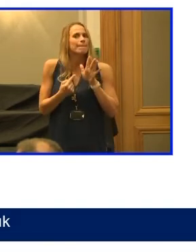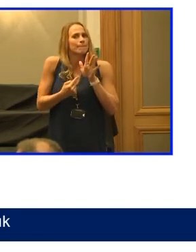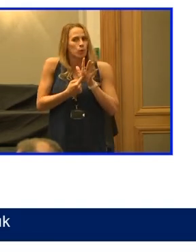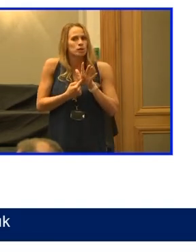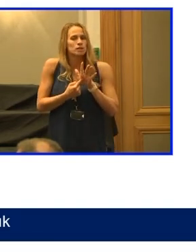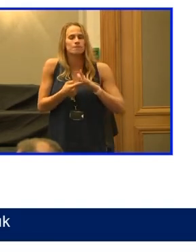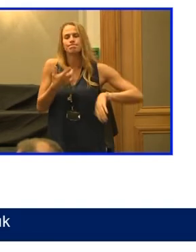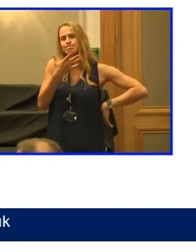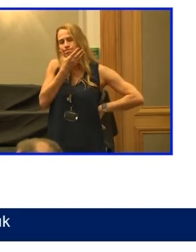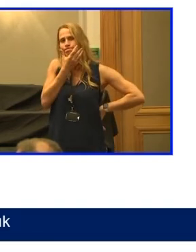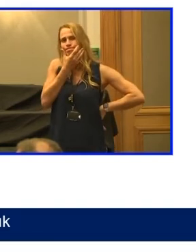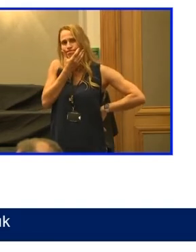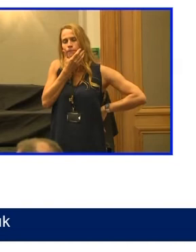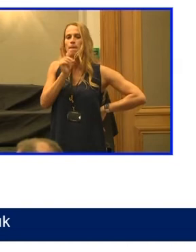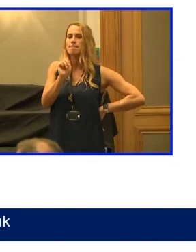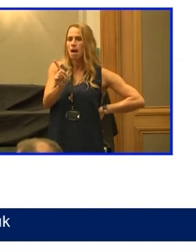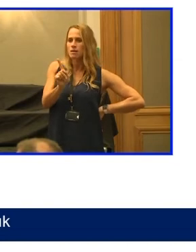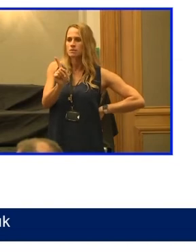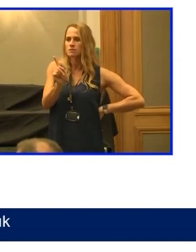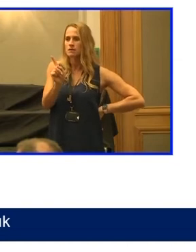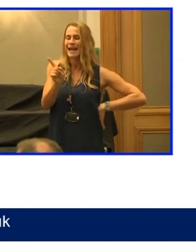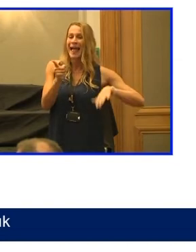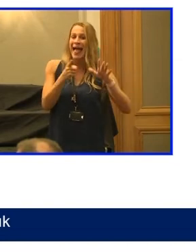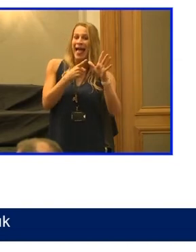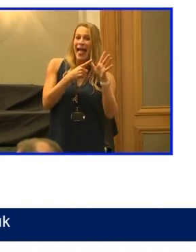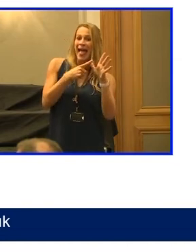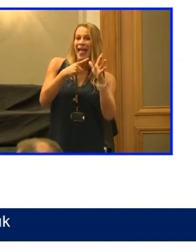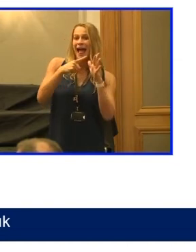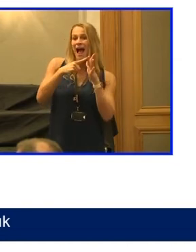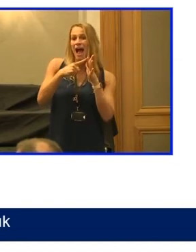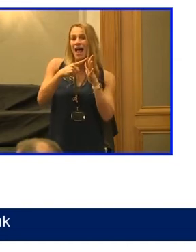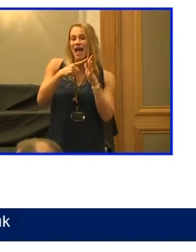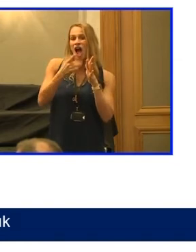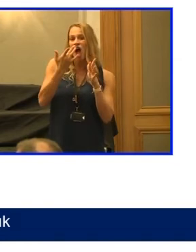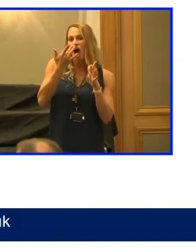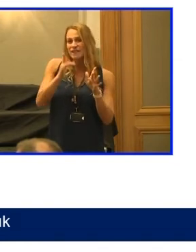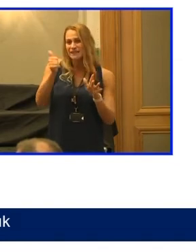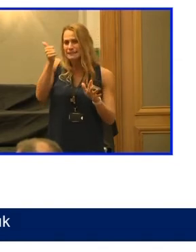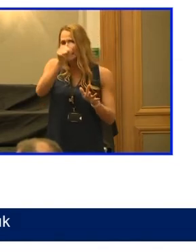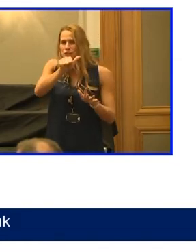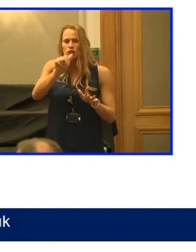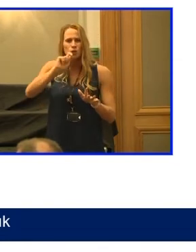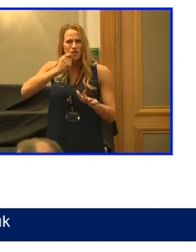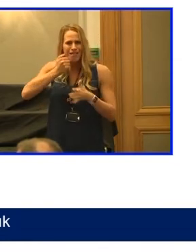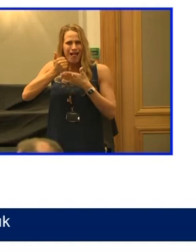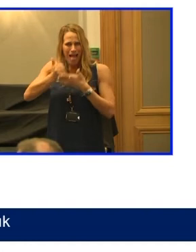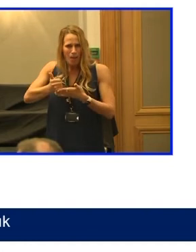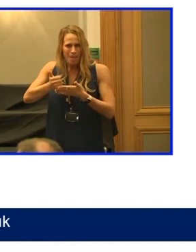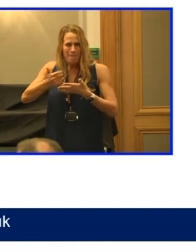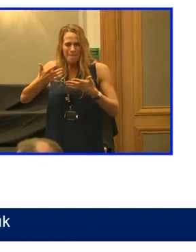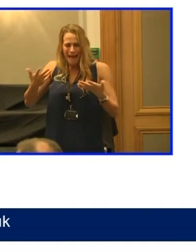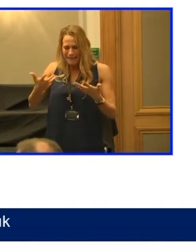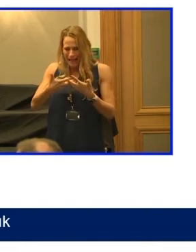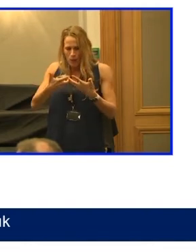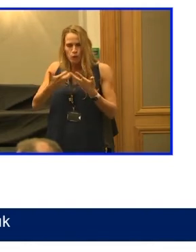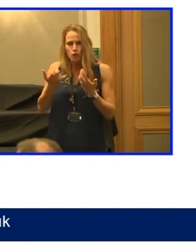Cool. But isn't AI kind of something that also can help make things easier in the kind of the way you relate